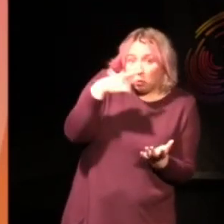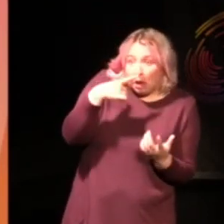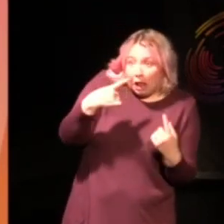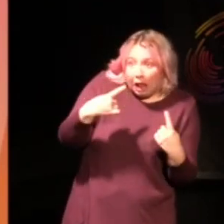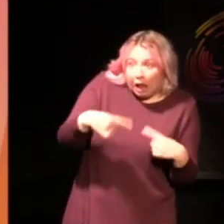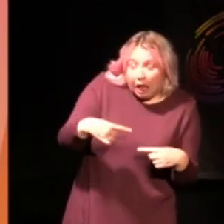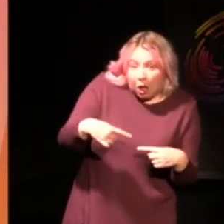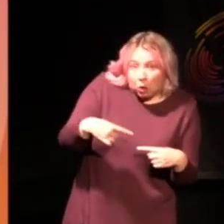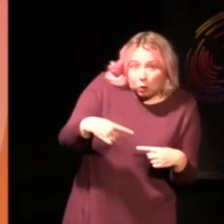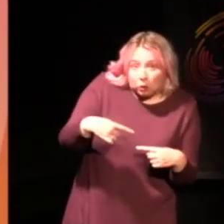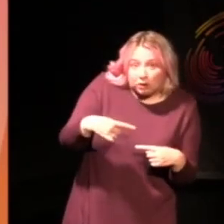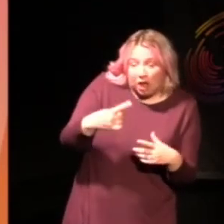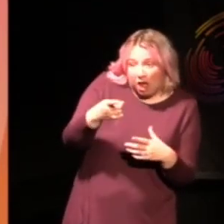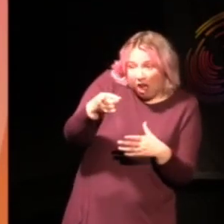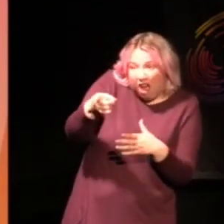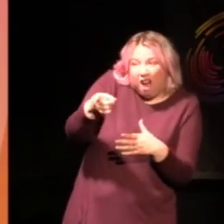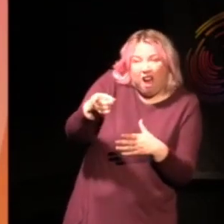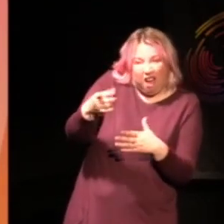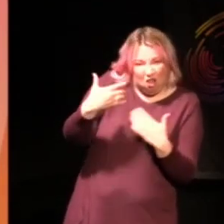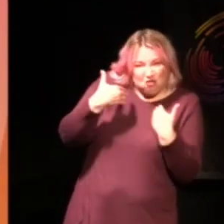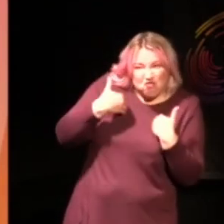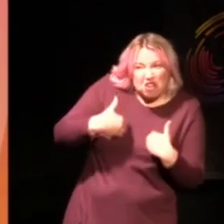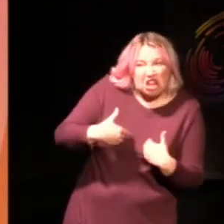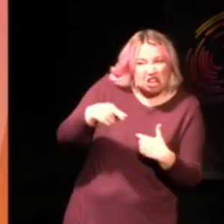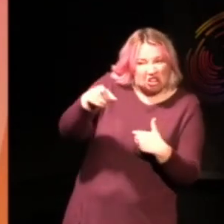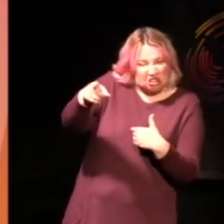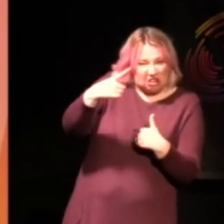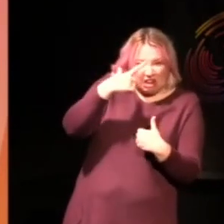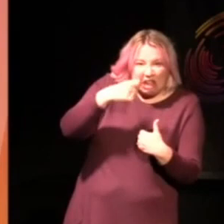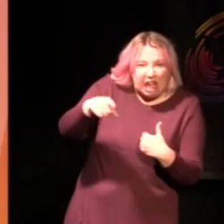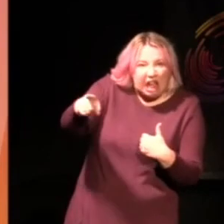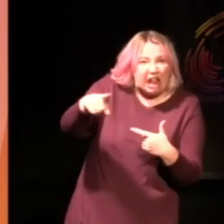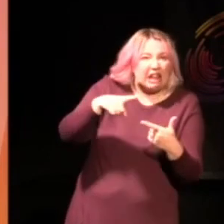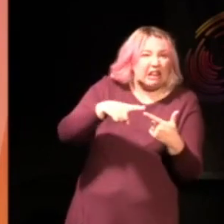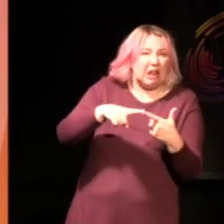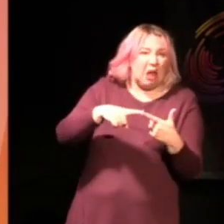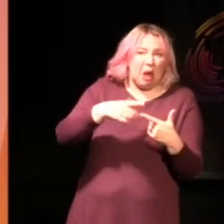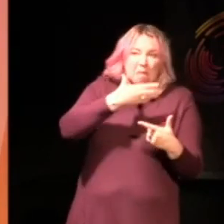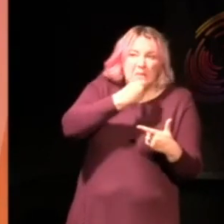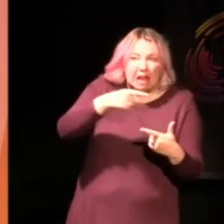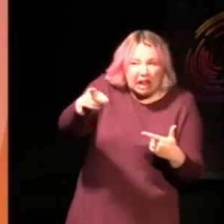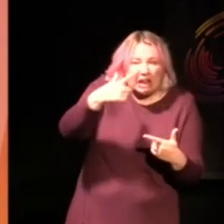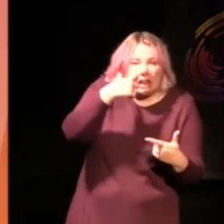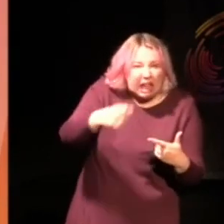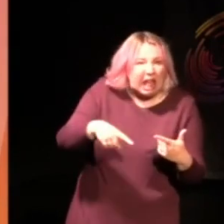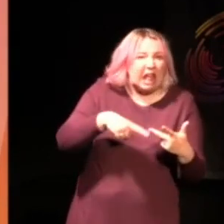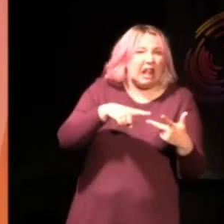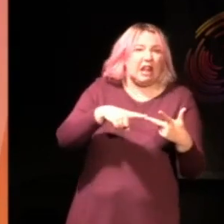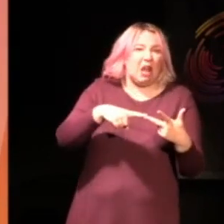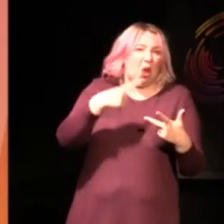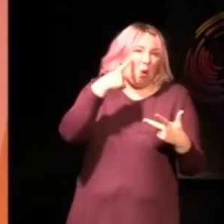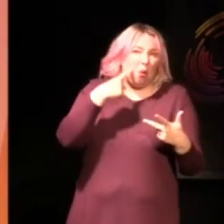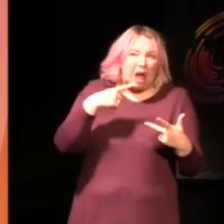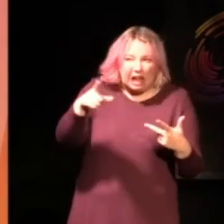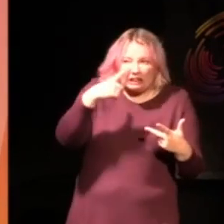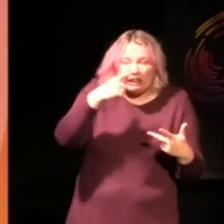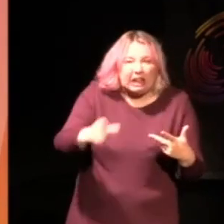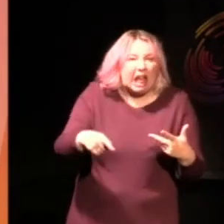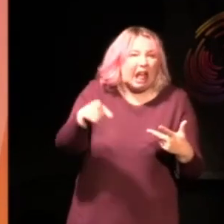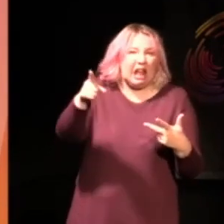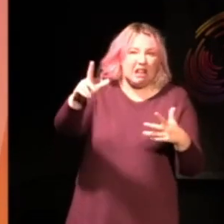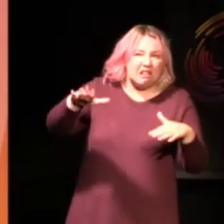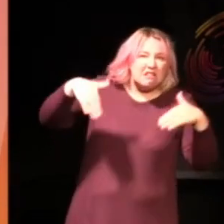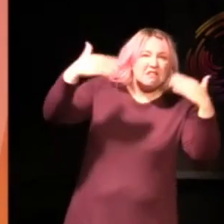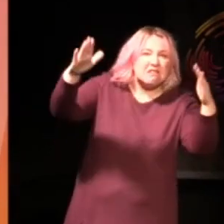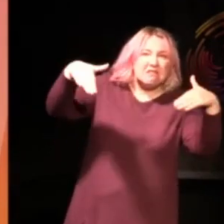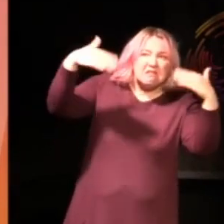certain class of people, and they have, traditionally been white men in the world, have been given the kind of the premier place. And